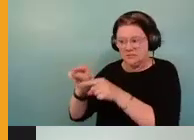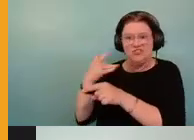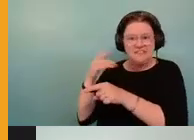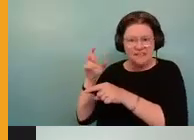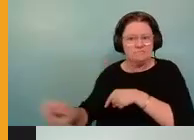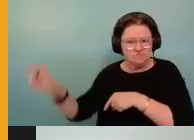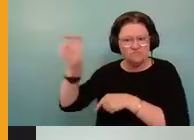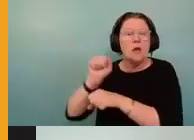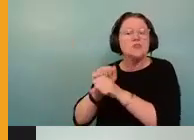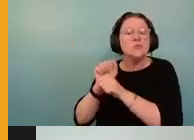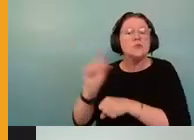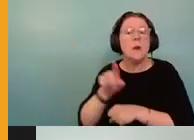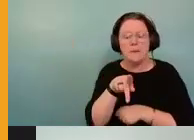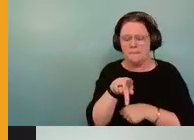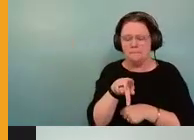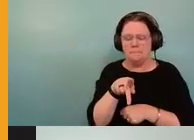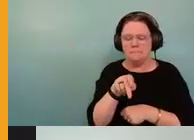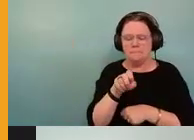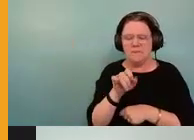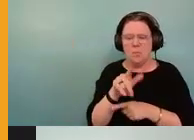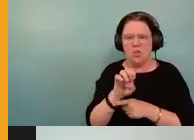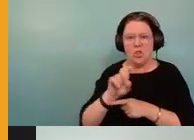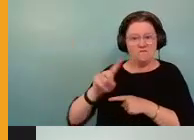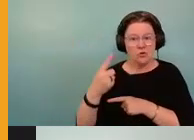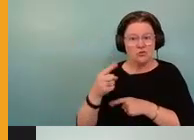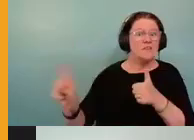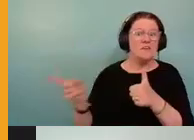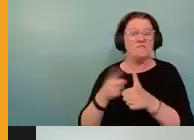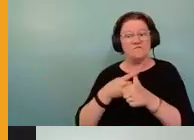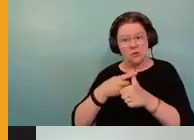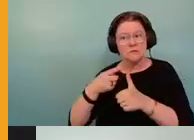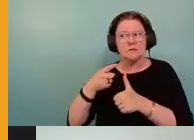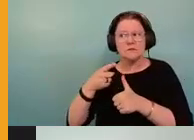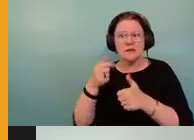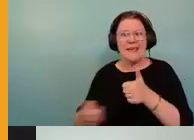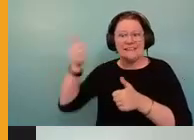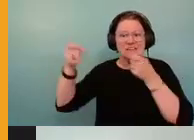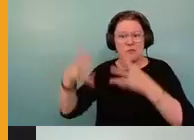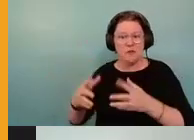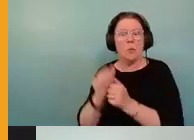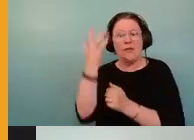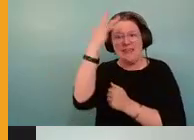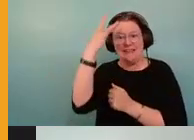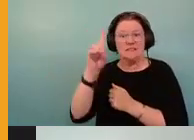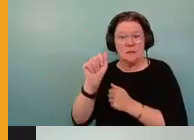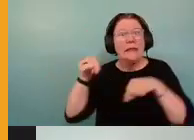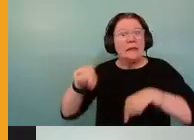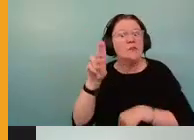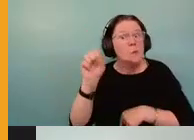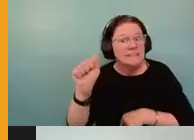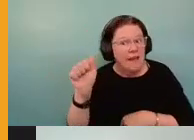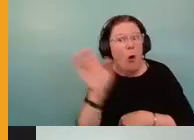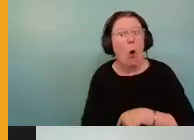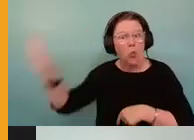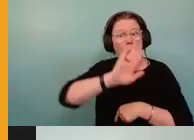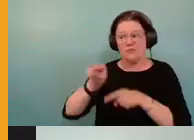works at People First Wisconsin. She's the first executive director with an intellectual disability in the country.